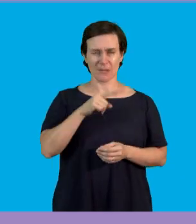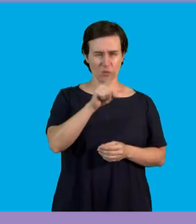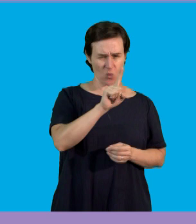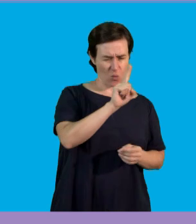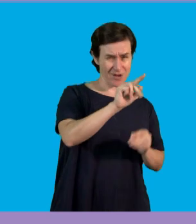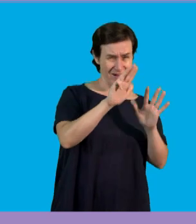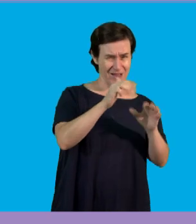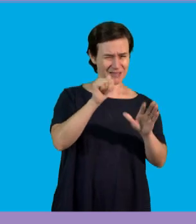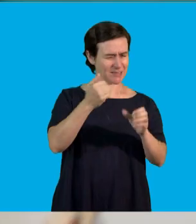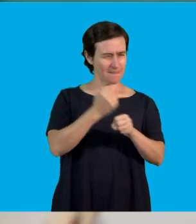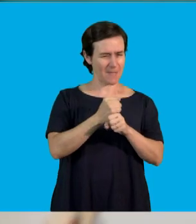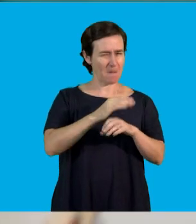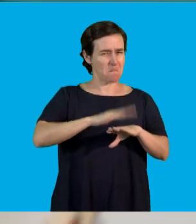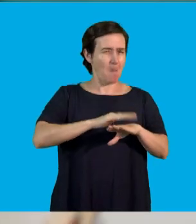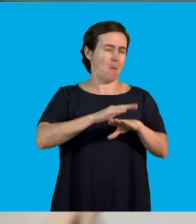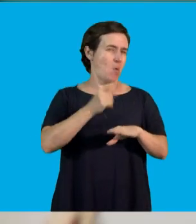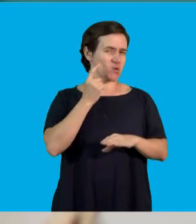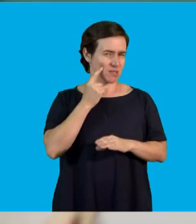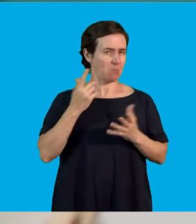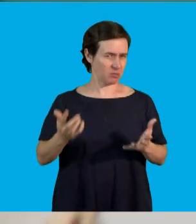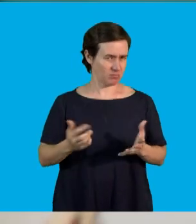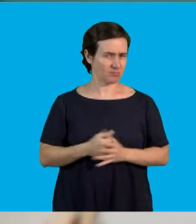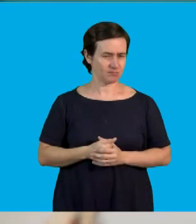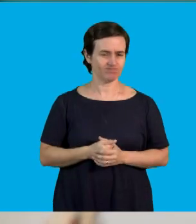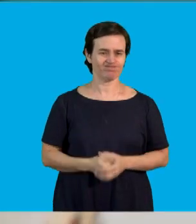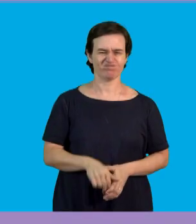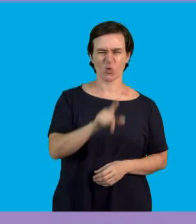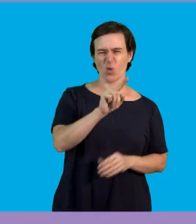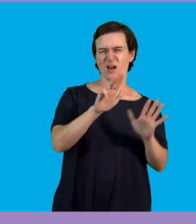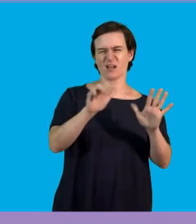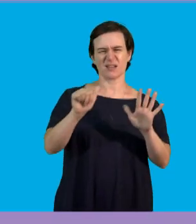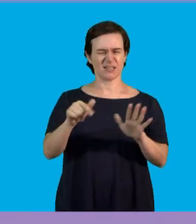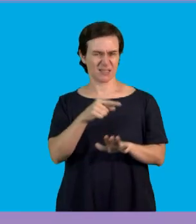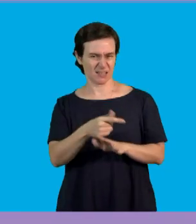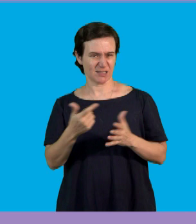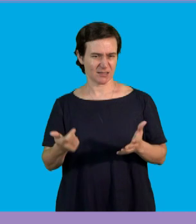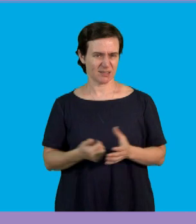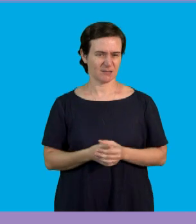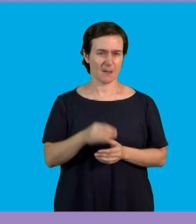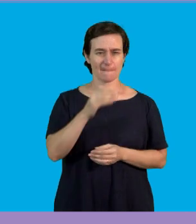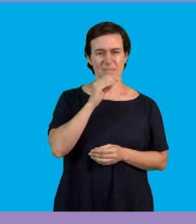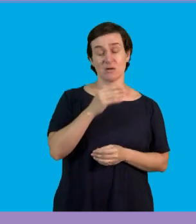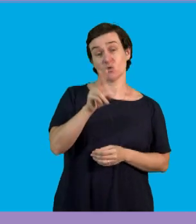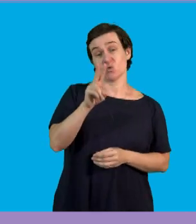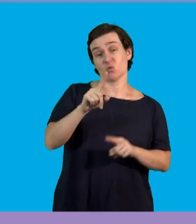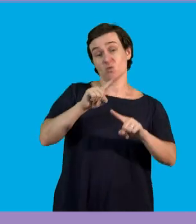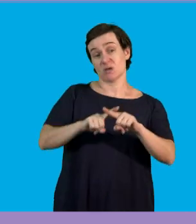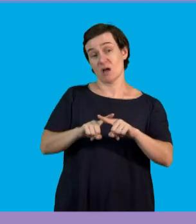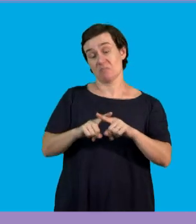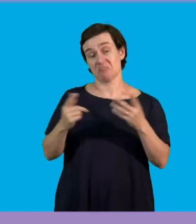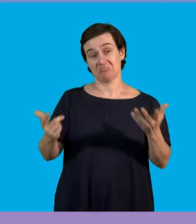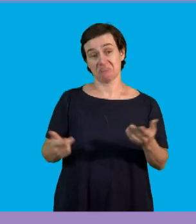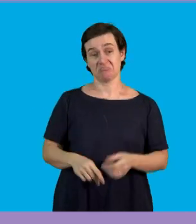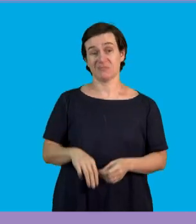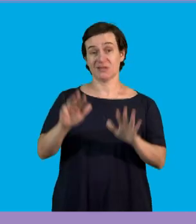try and break up this 196. So if you look at 196, it is 2